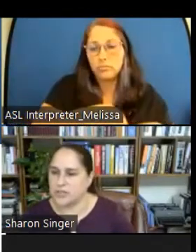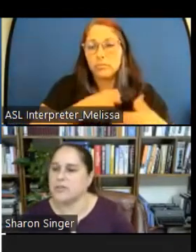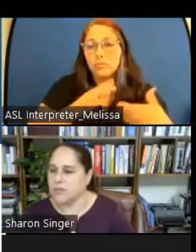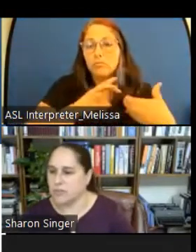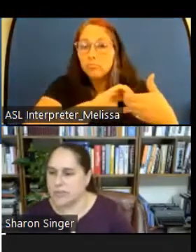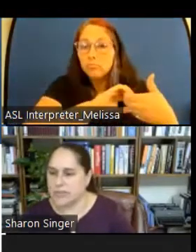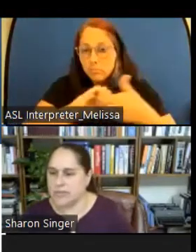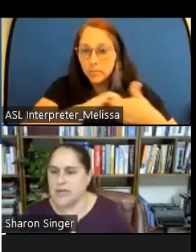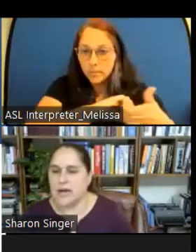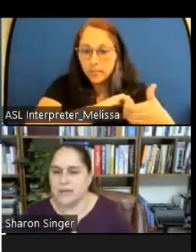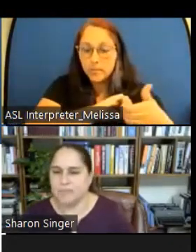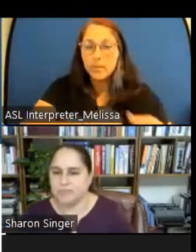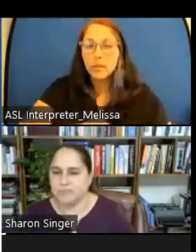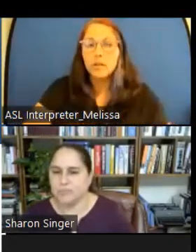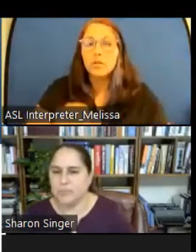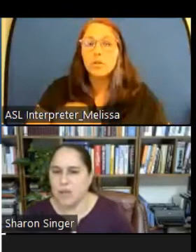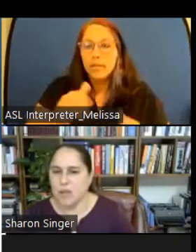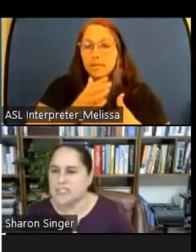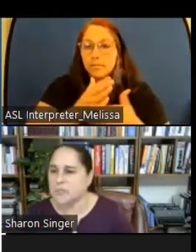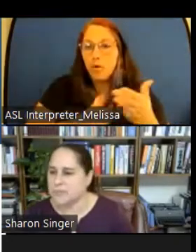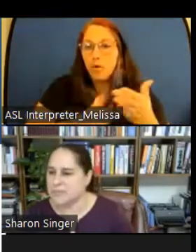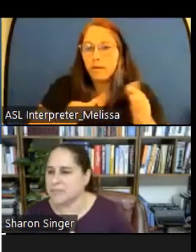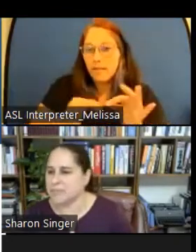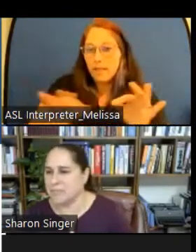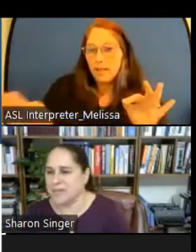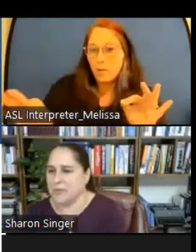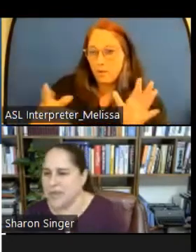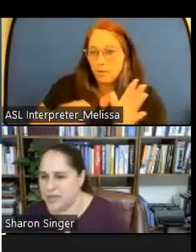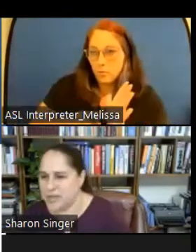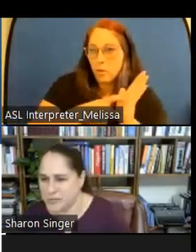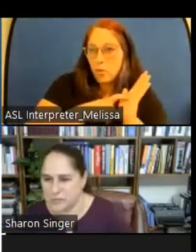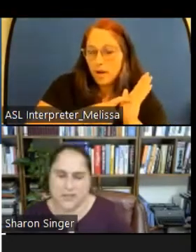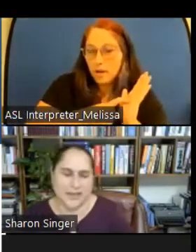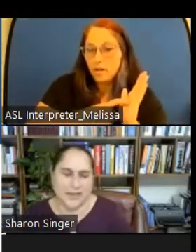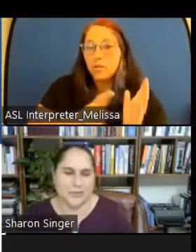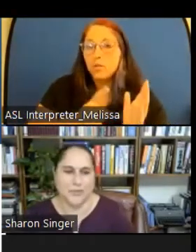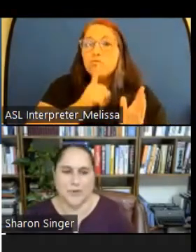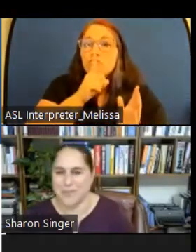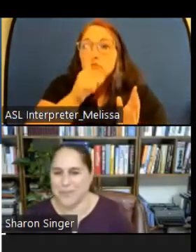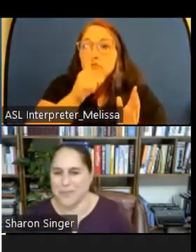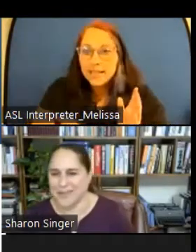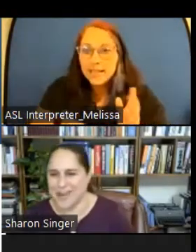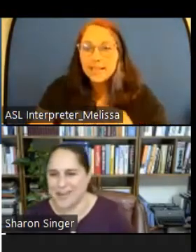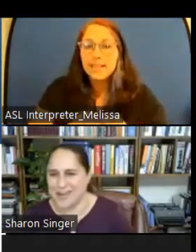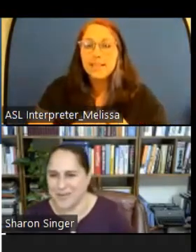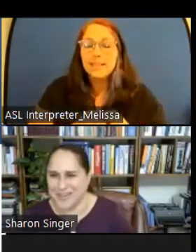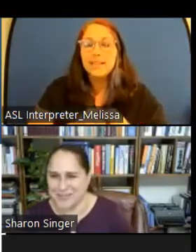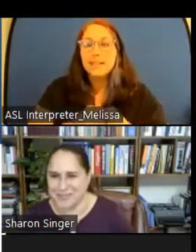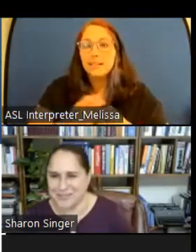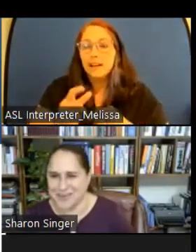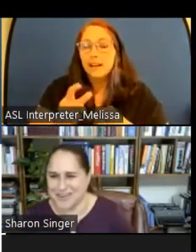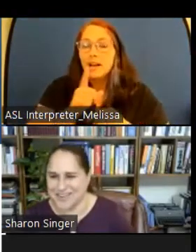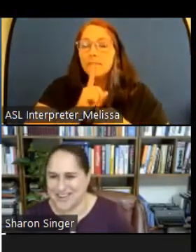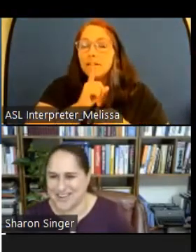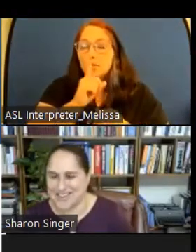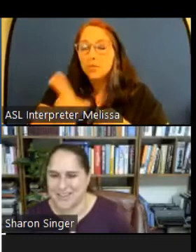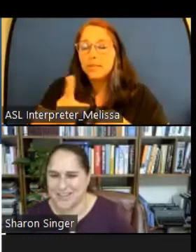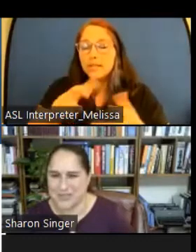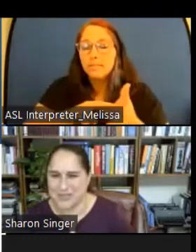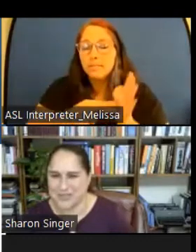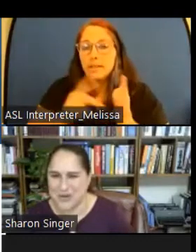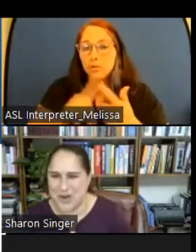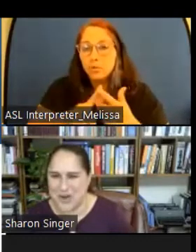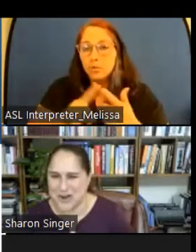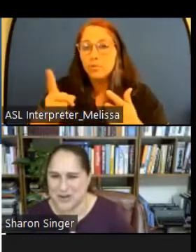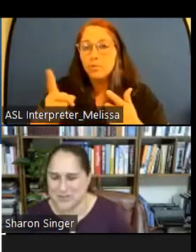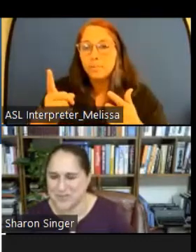is really meant to bring people together. Thank you for spelling out NOFO. I know, like I said, there's a lot